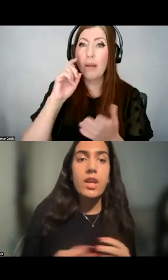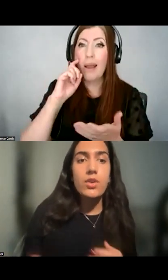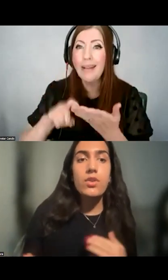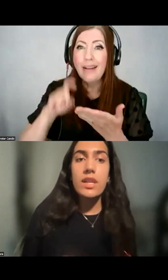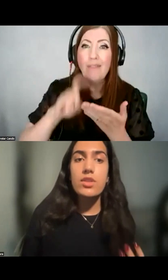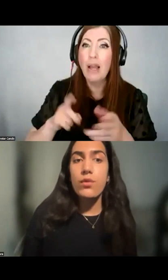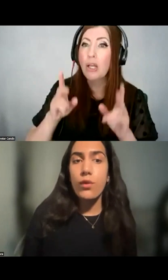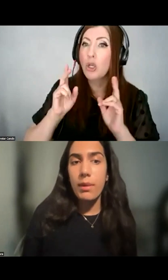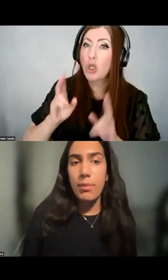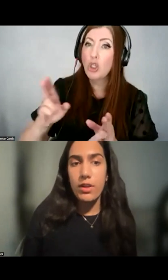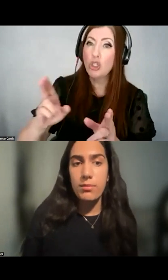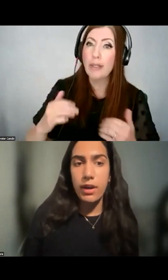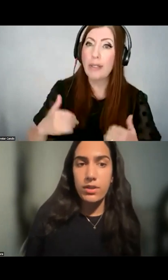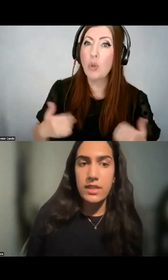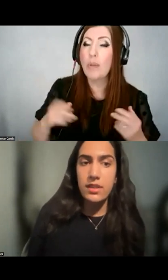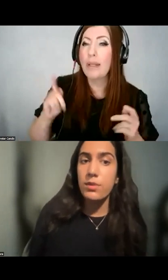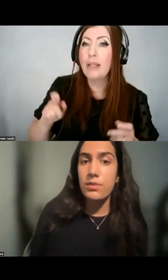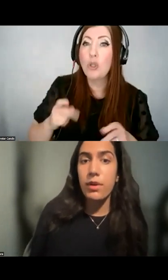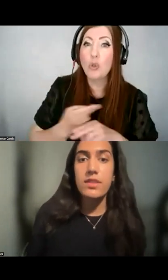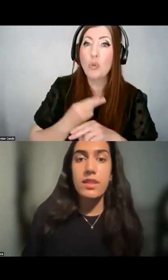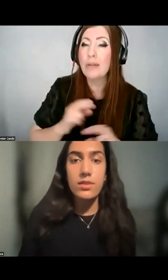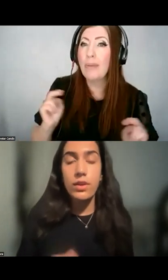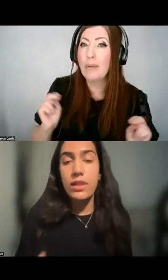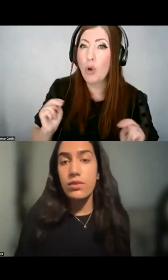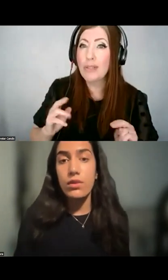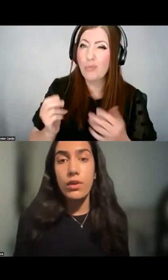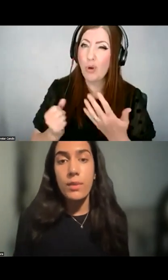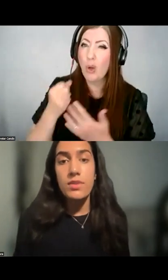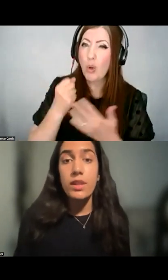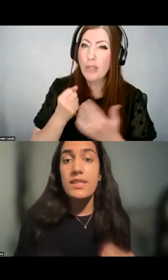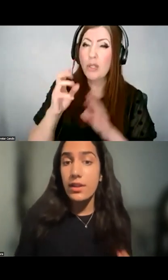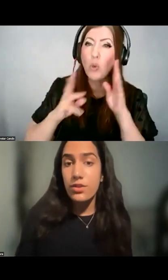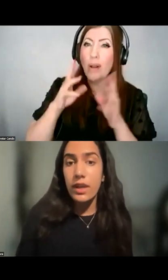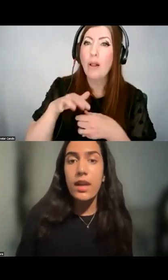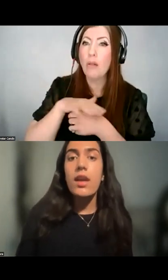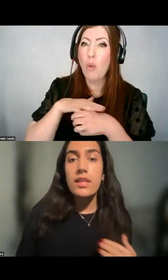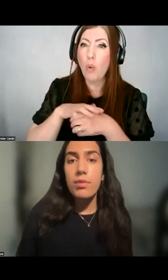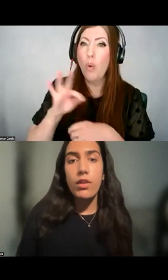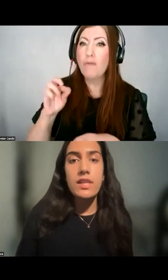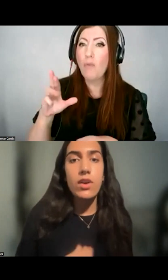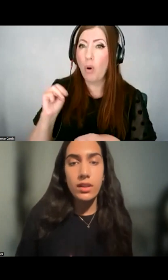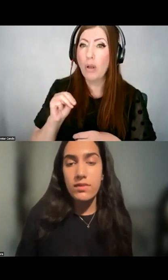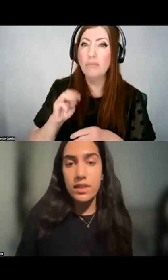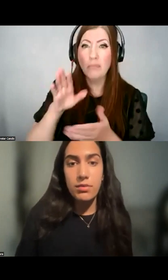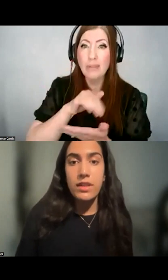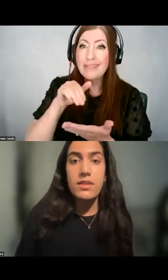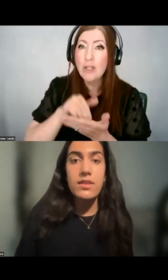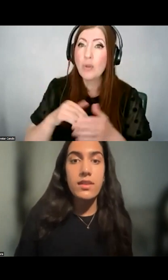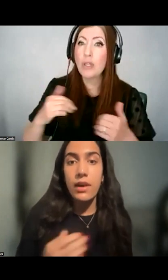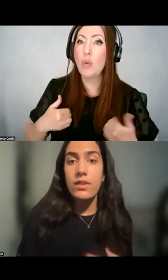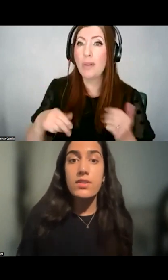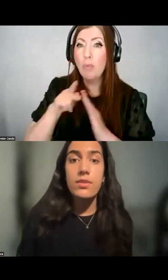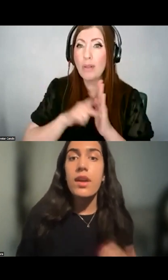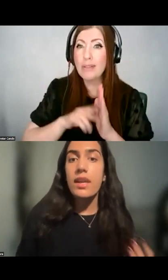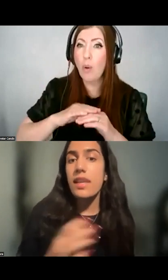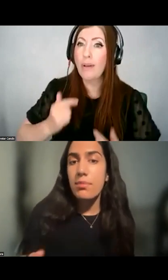urgent youth needs to inform bipartisan priorities in response to this. So creating those local forums and really centering these policies on lived experiences has